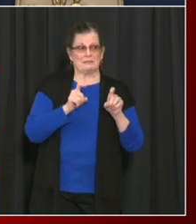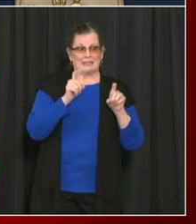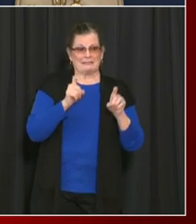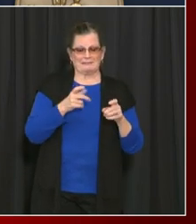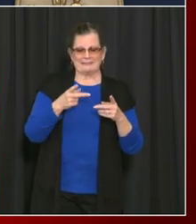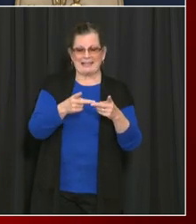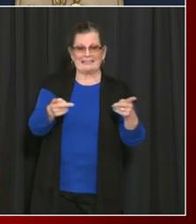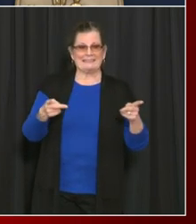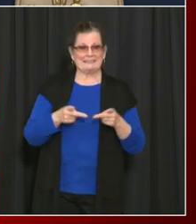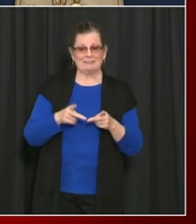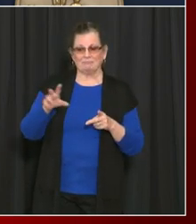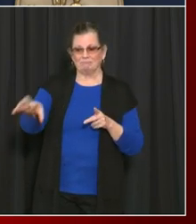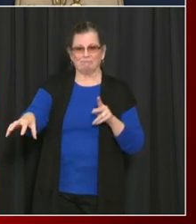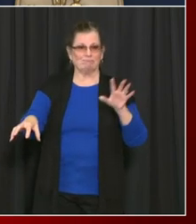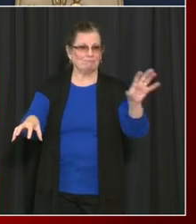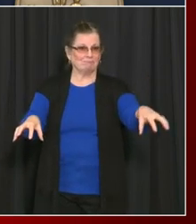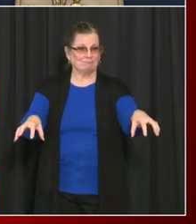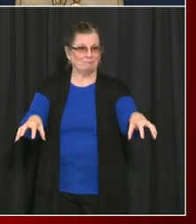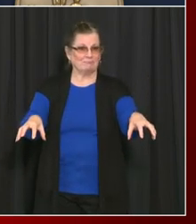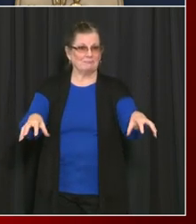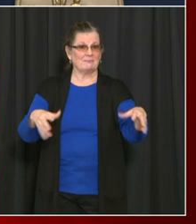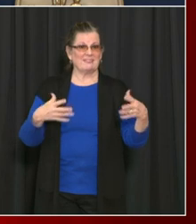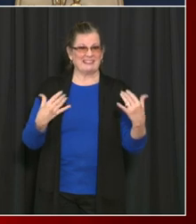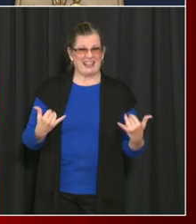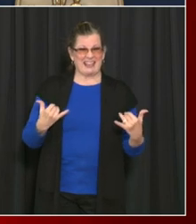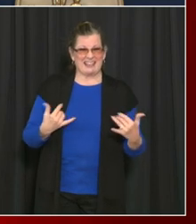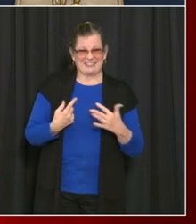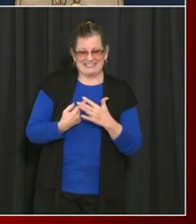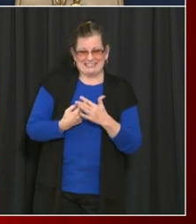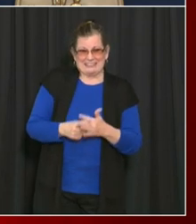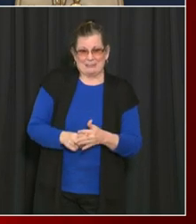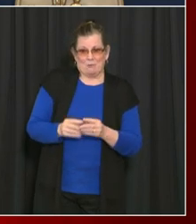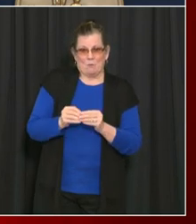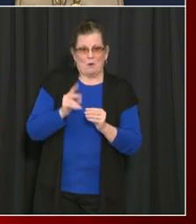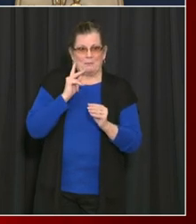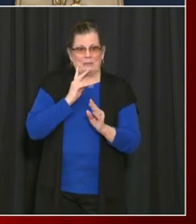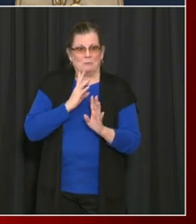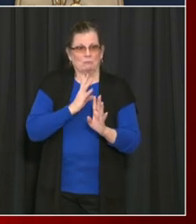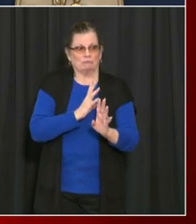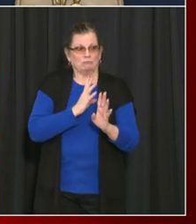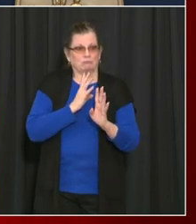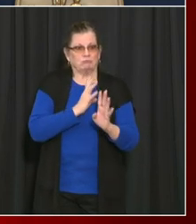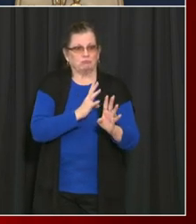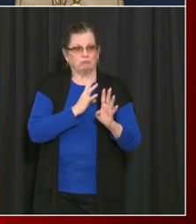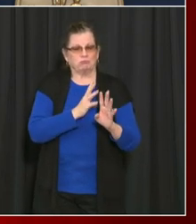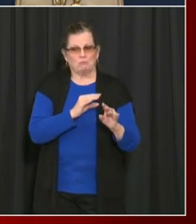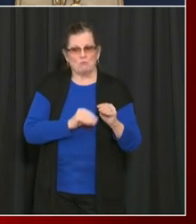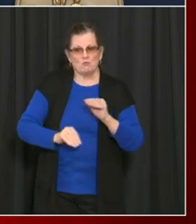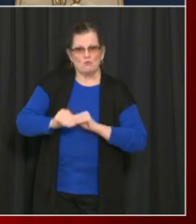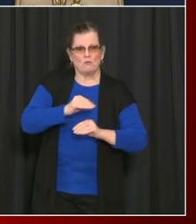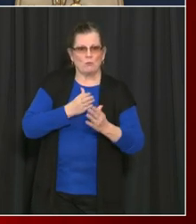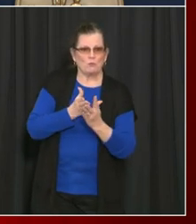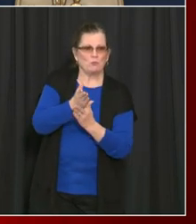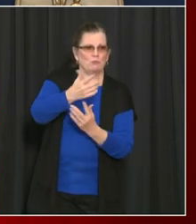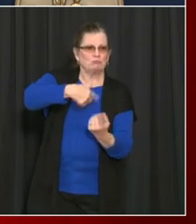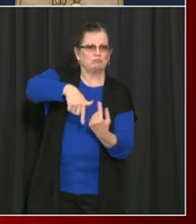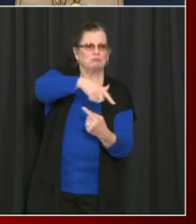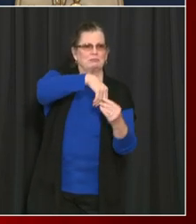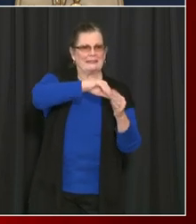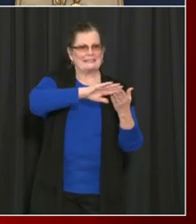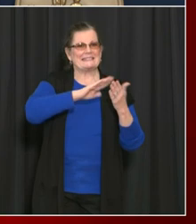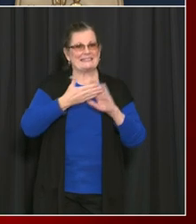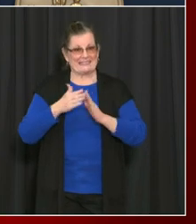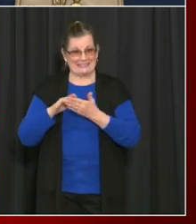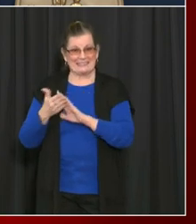we begin to have more people moving around the city, I want to emphasize that we have